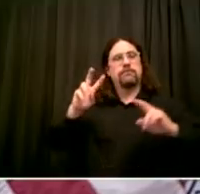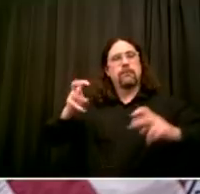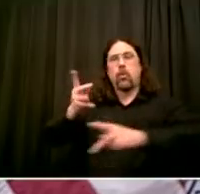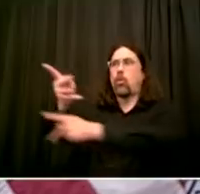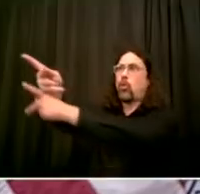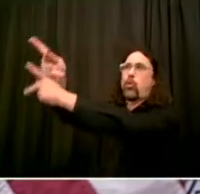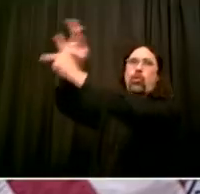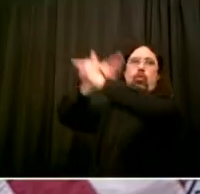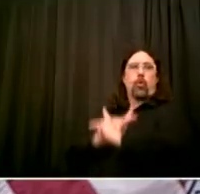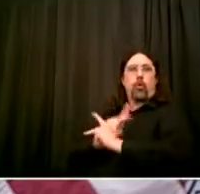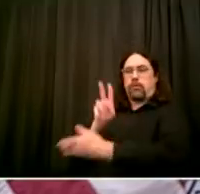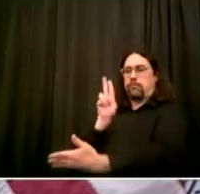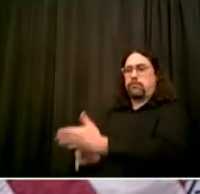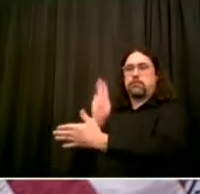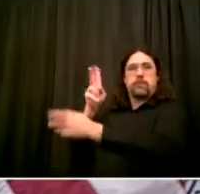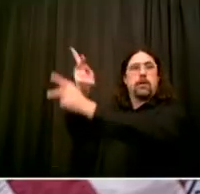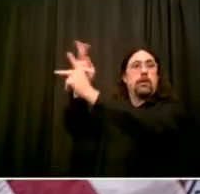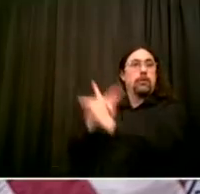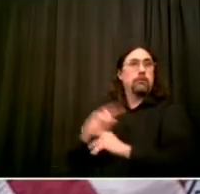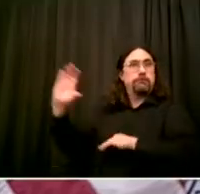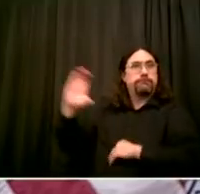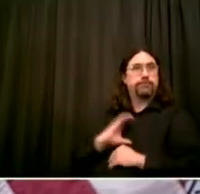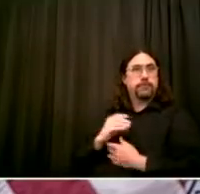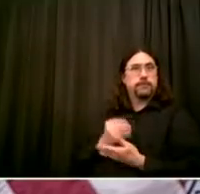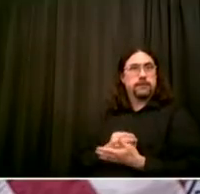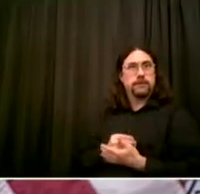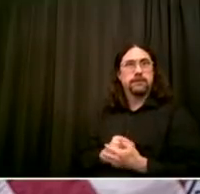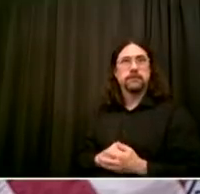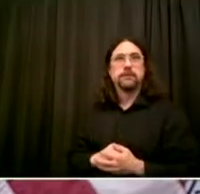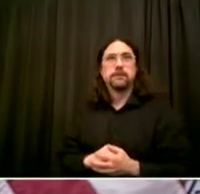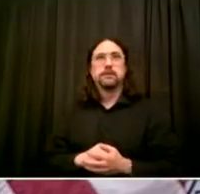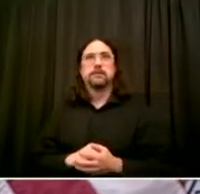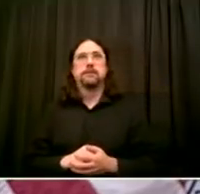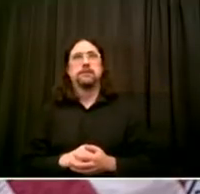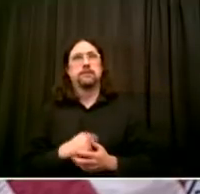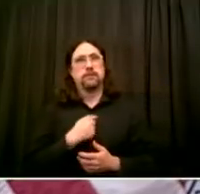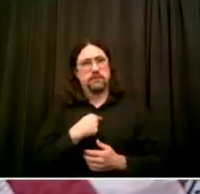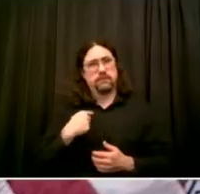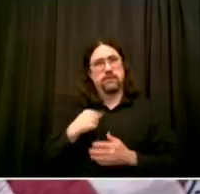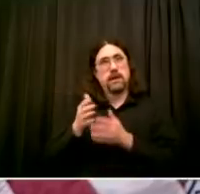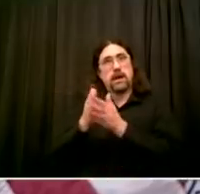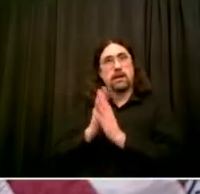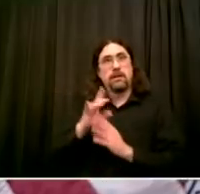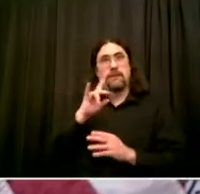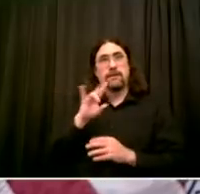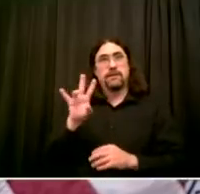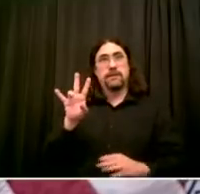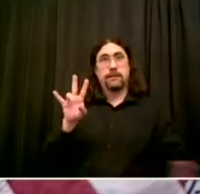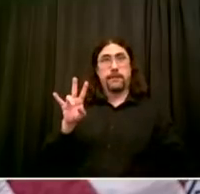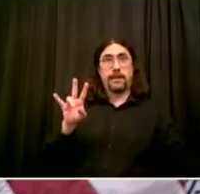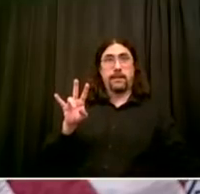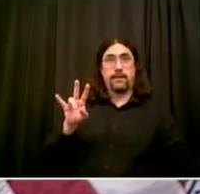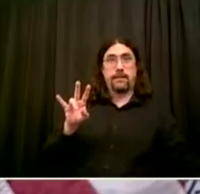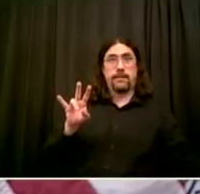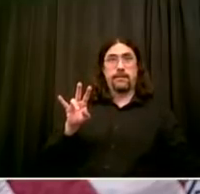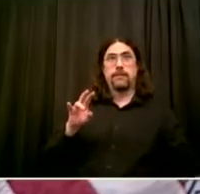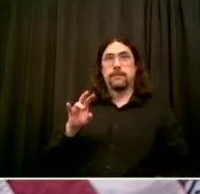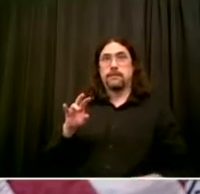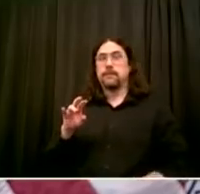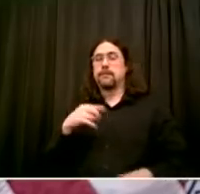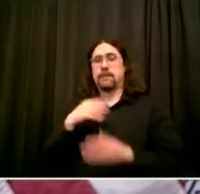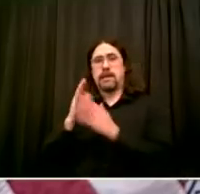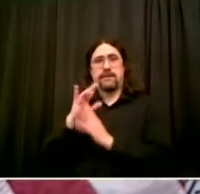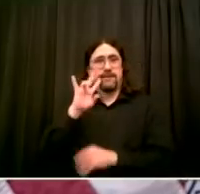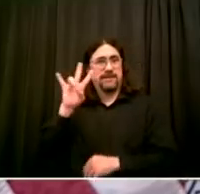year, huge budget problem. The next fiscal year, I can tell you right now, is also going to have a huge fiscal problem. We're not going to see